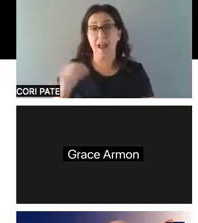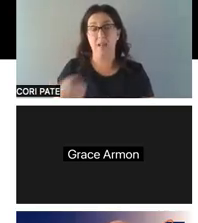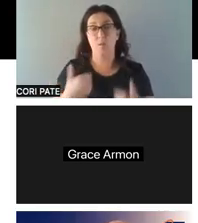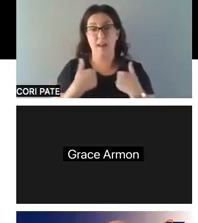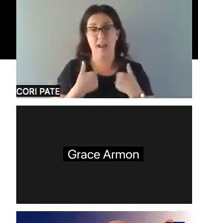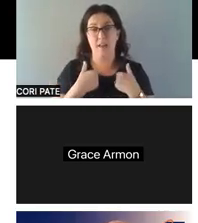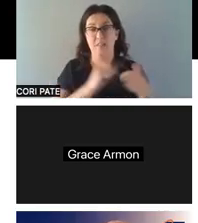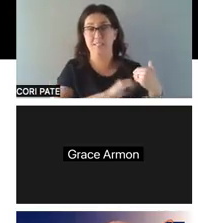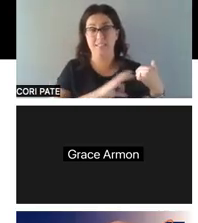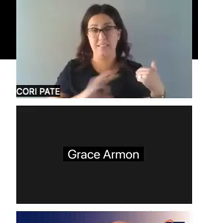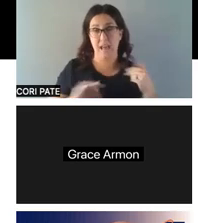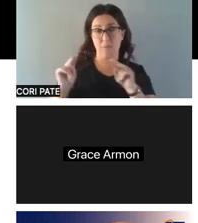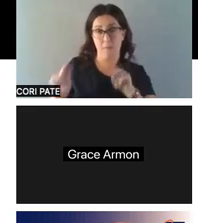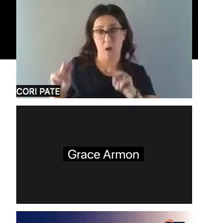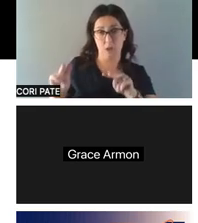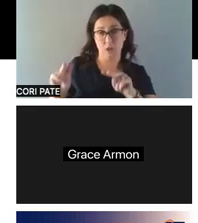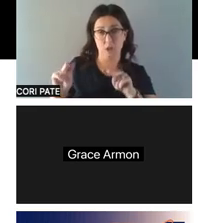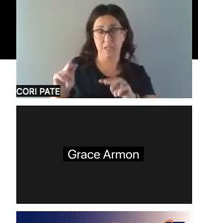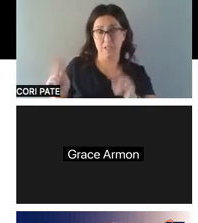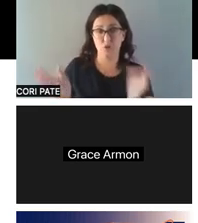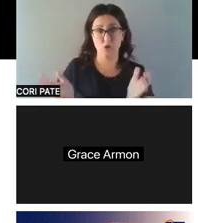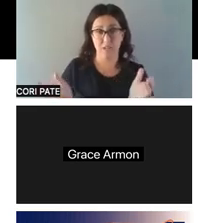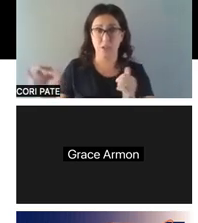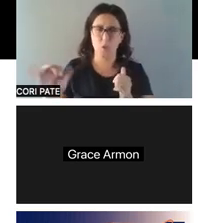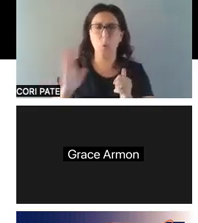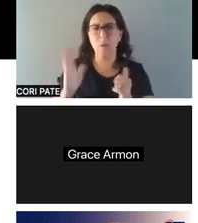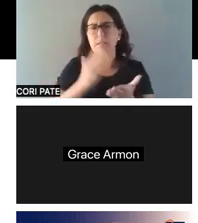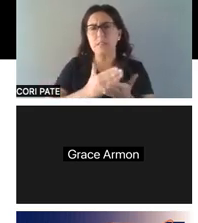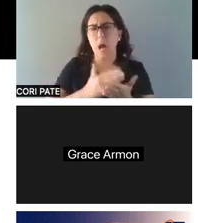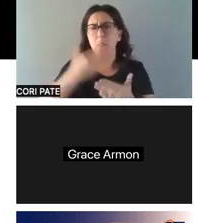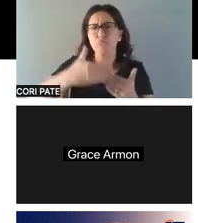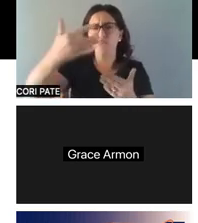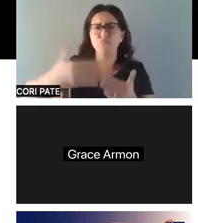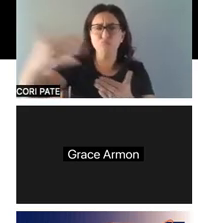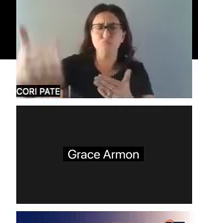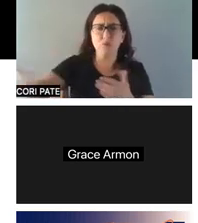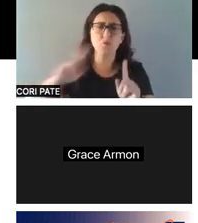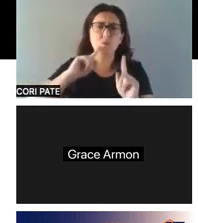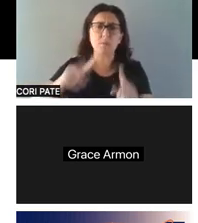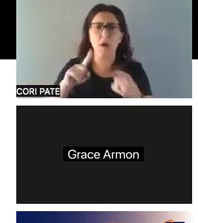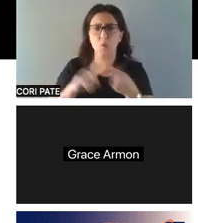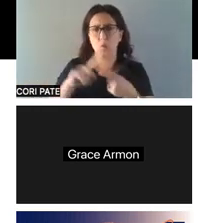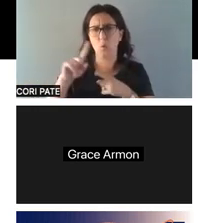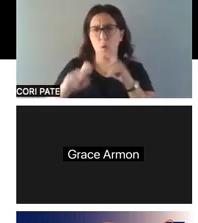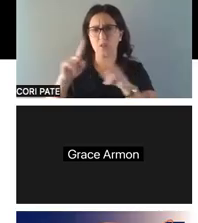staff monitoring the chat. We will stop periodically to respond to the questions we see in the chat.